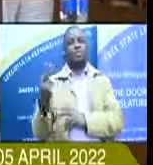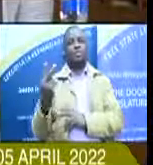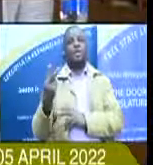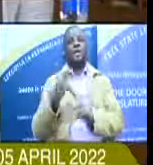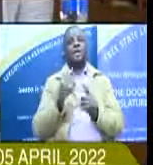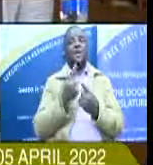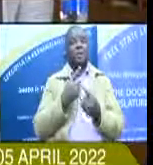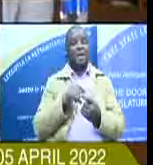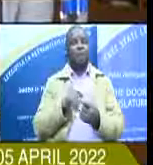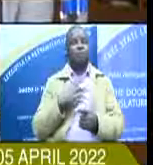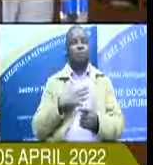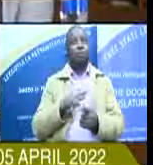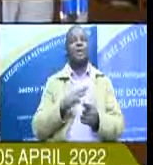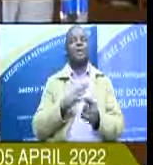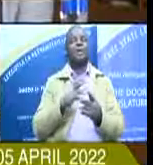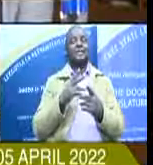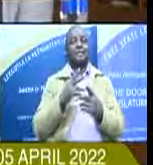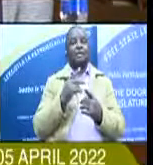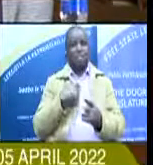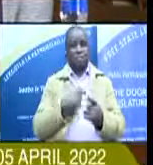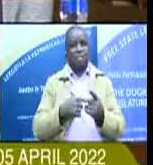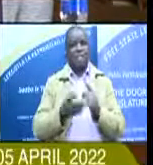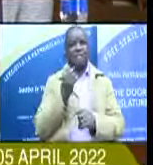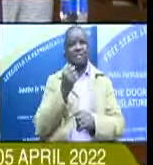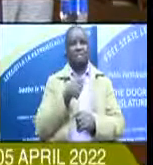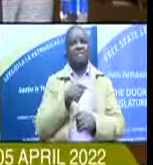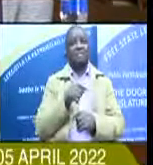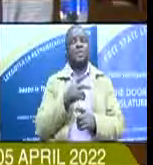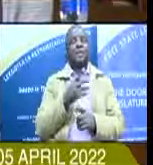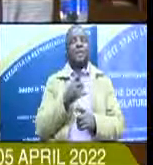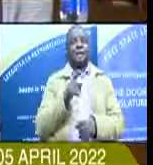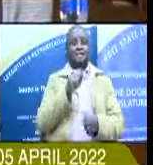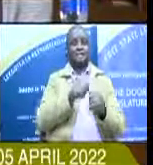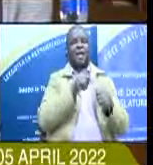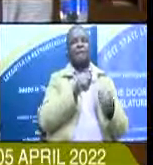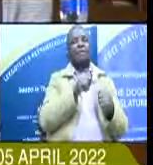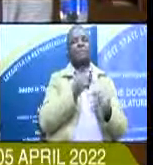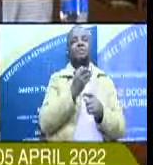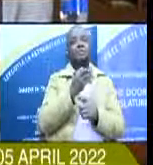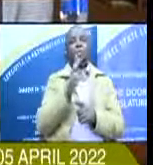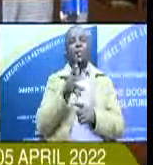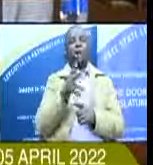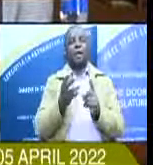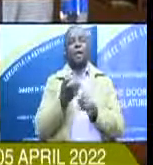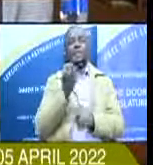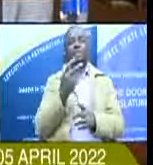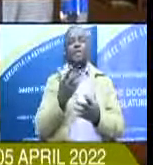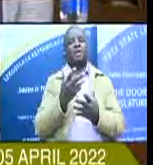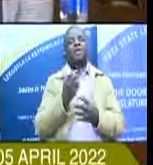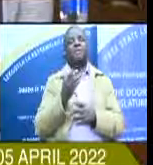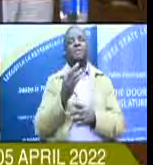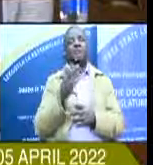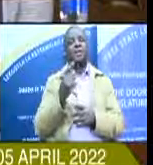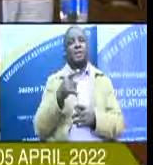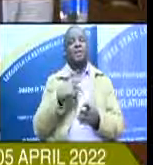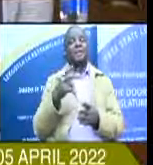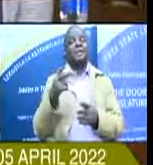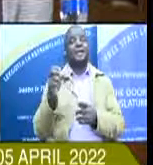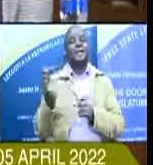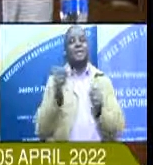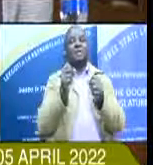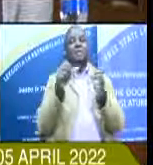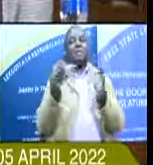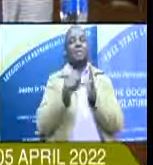to ensure our facilities regain the ideal status. This we will achieve by making critical appointments such